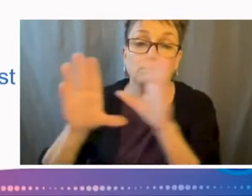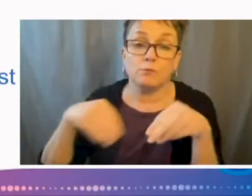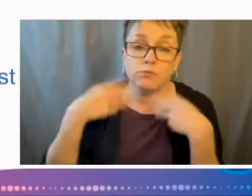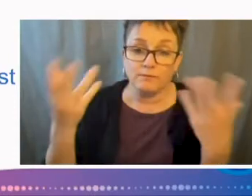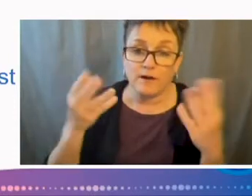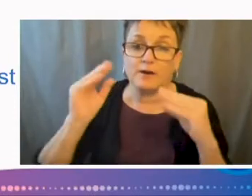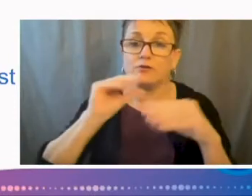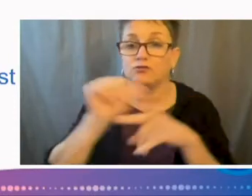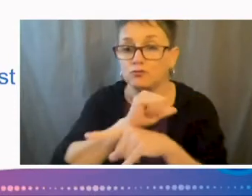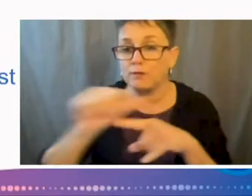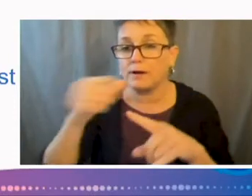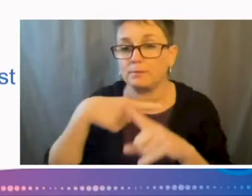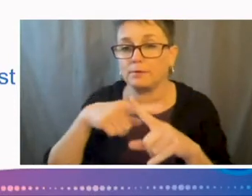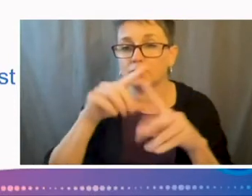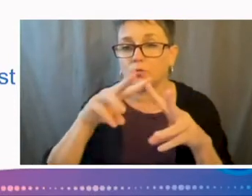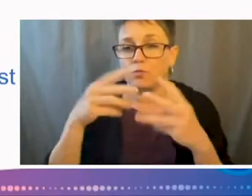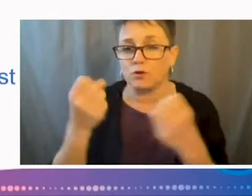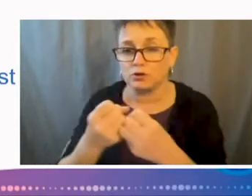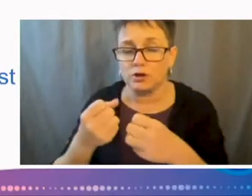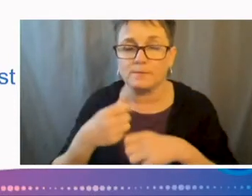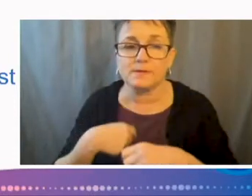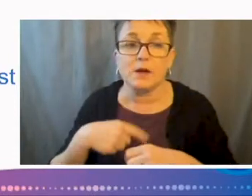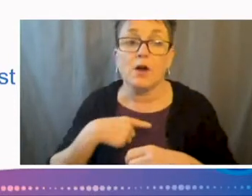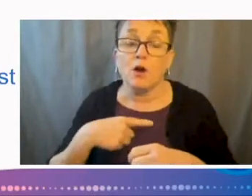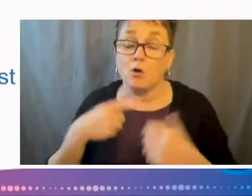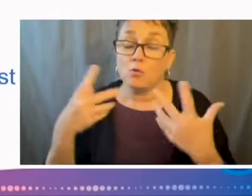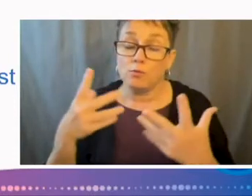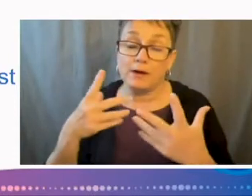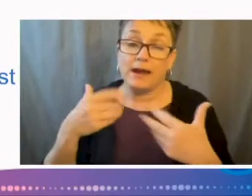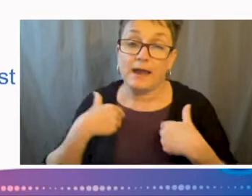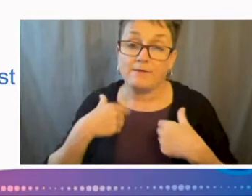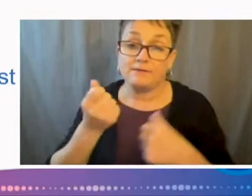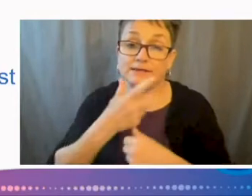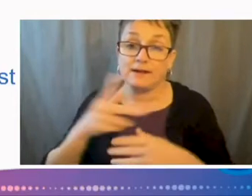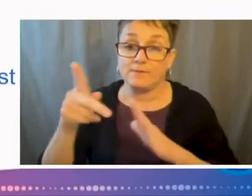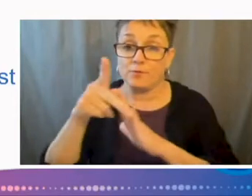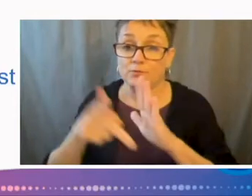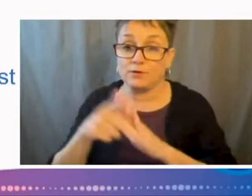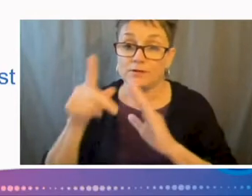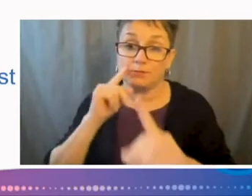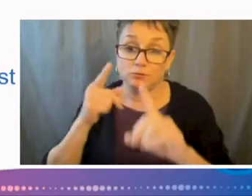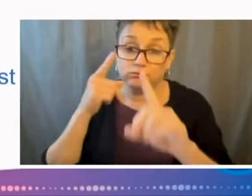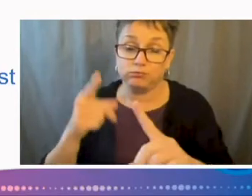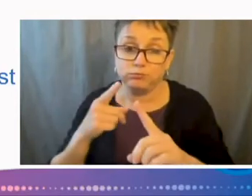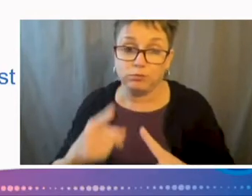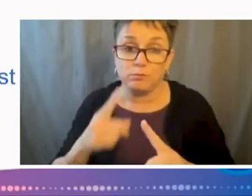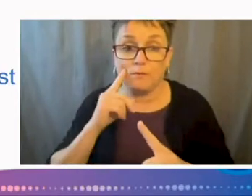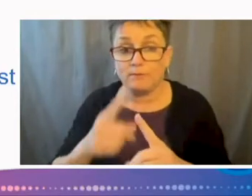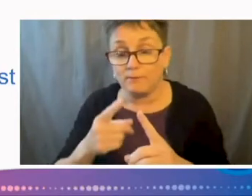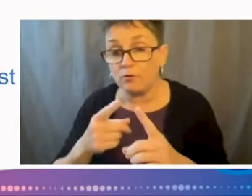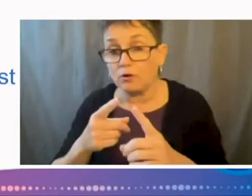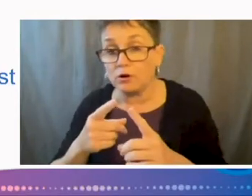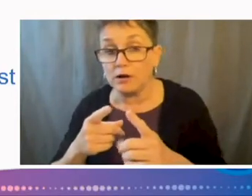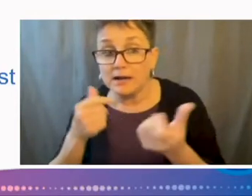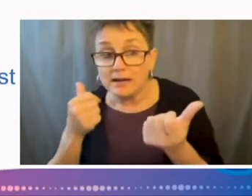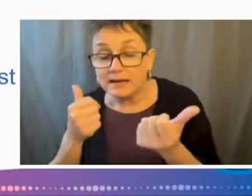education specialists are committed to several principles, assisting in formulating and disseminating policies that promote safety. We